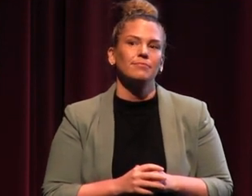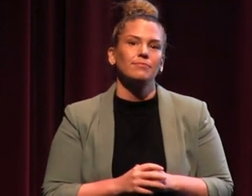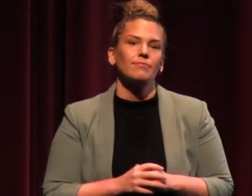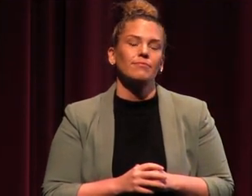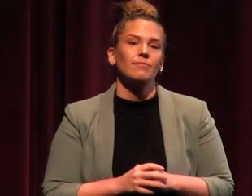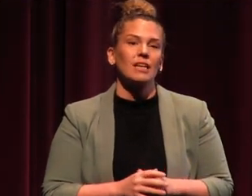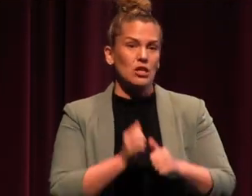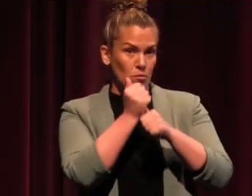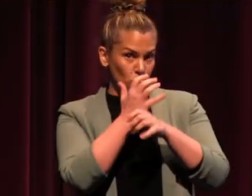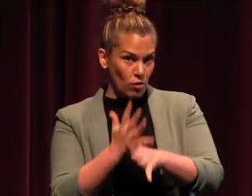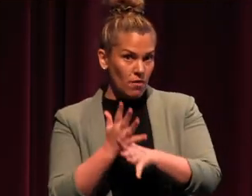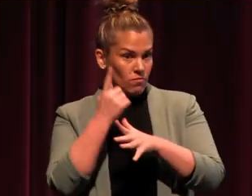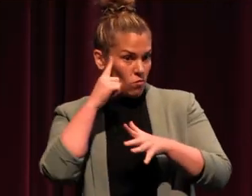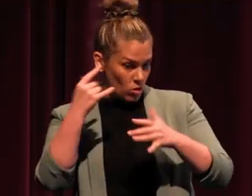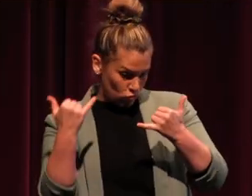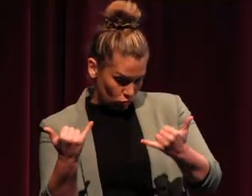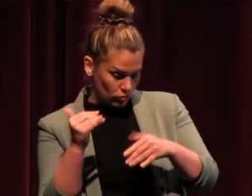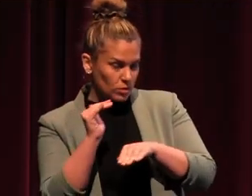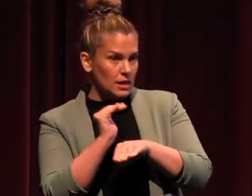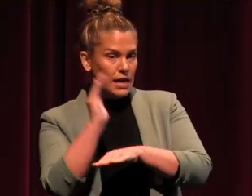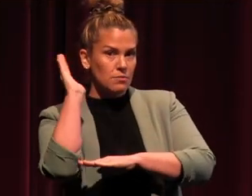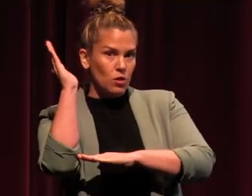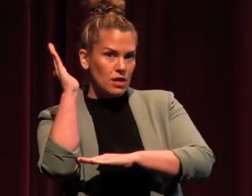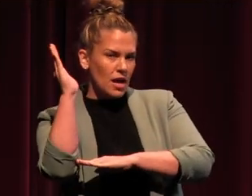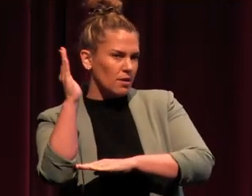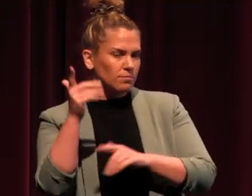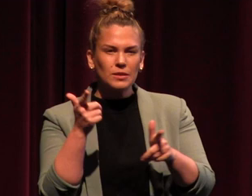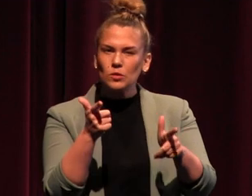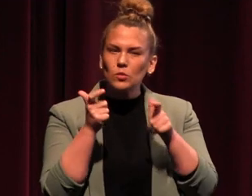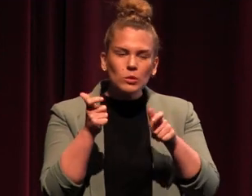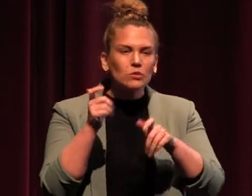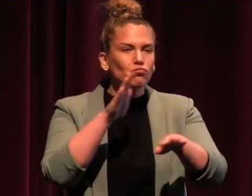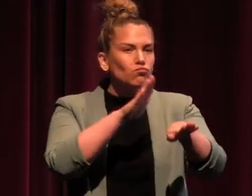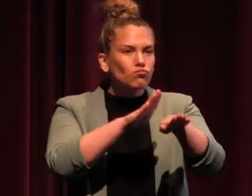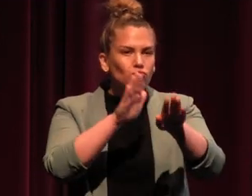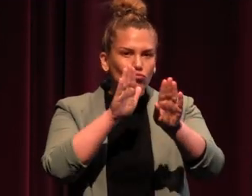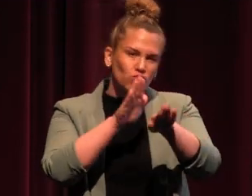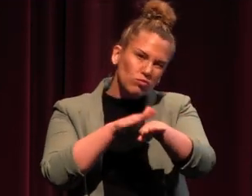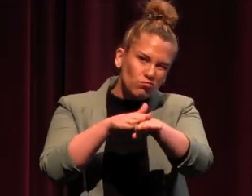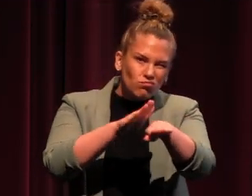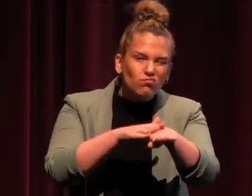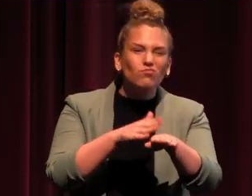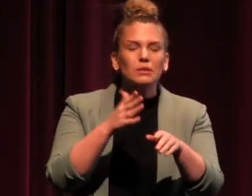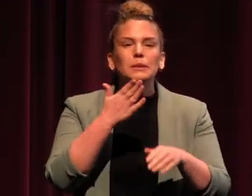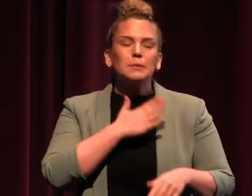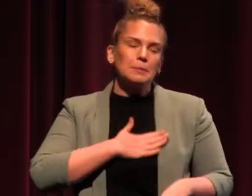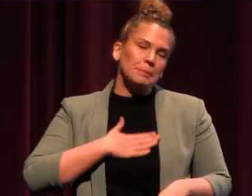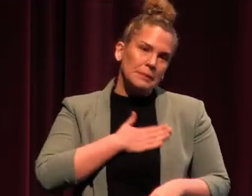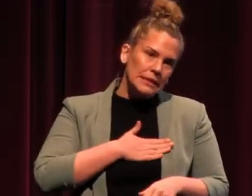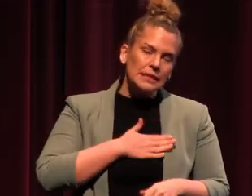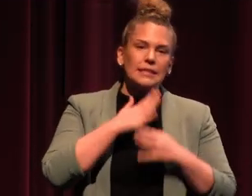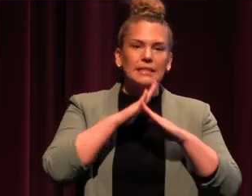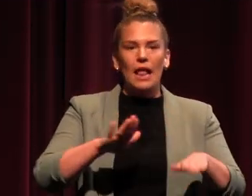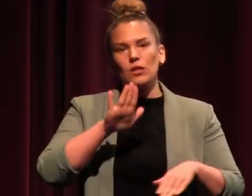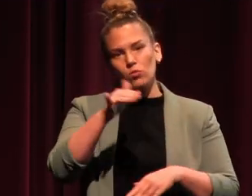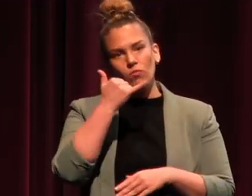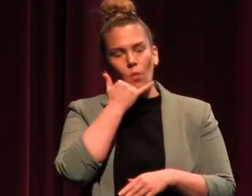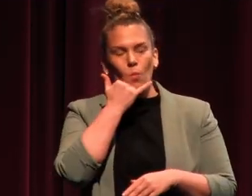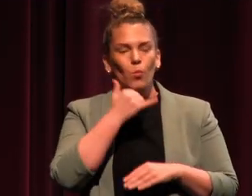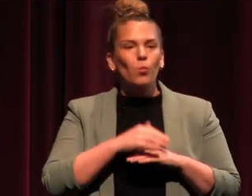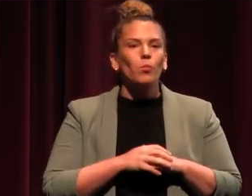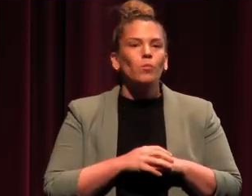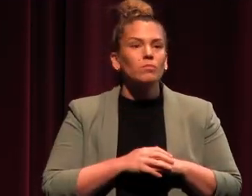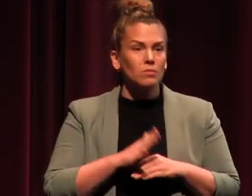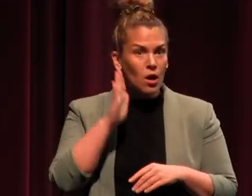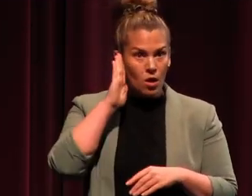In preparation for tonight's presentation, a quick reminder to please silence your cell phones. We will be